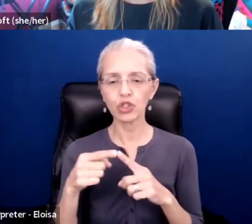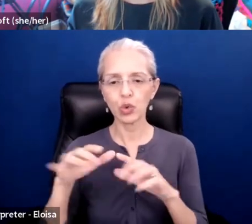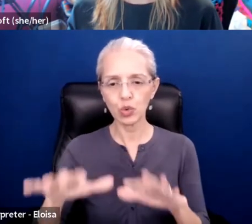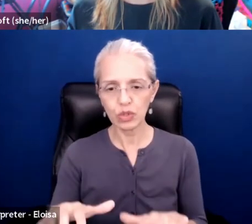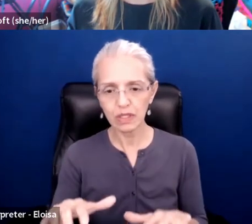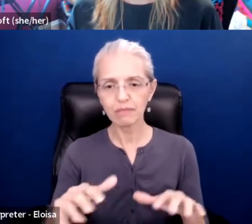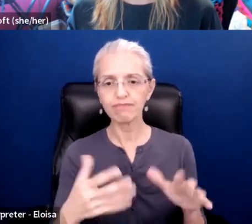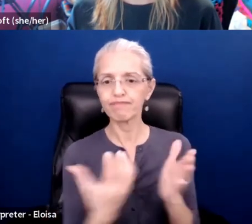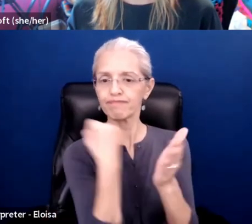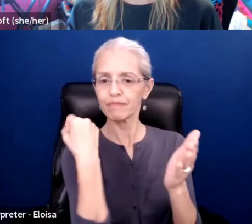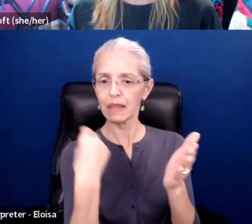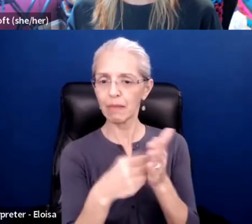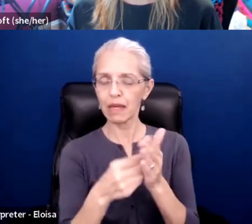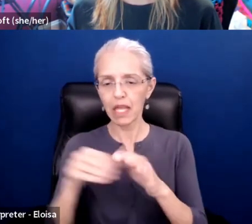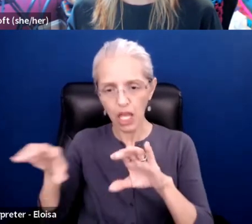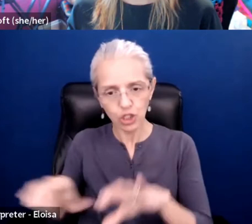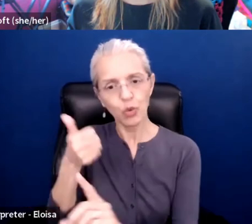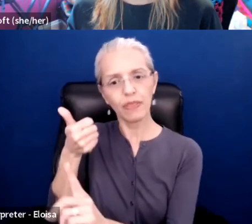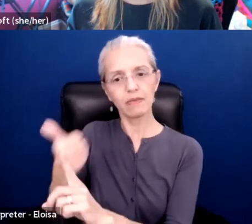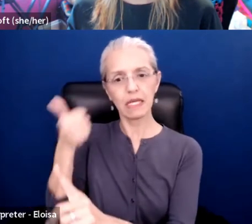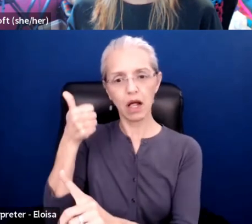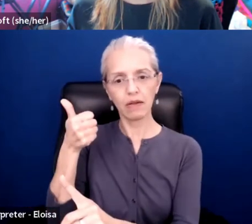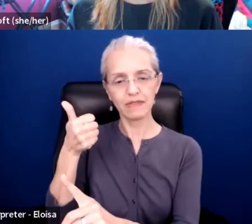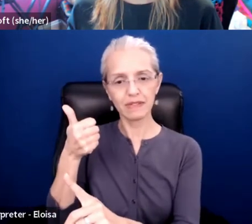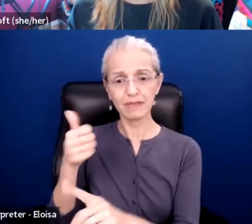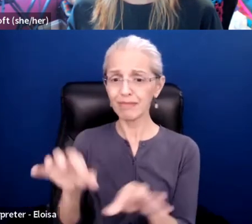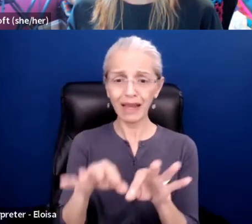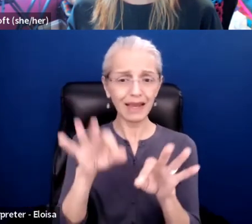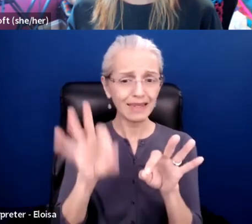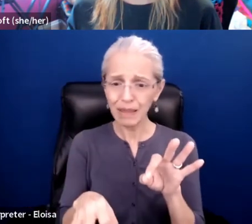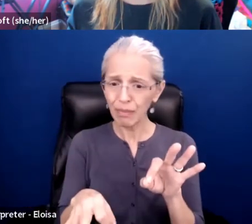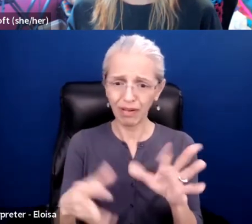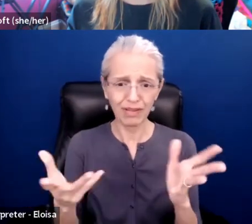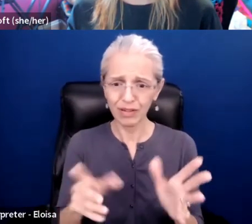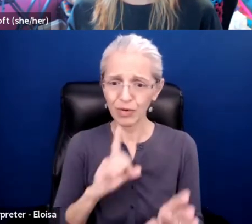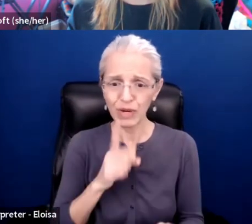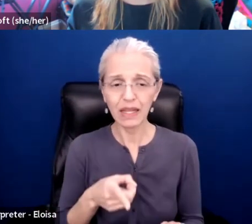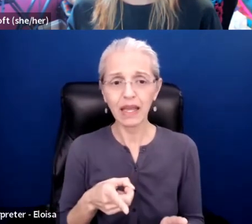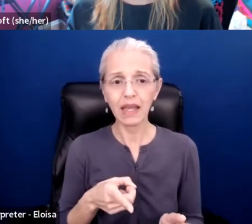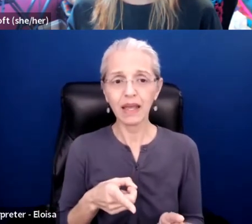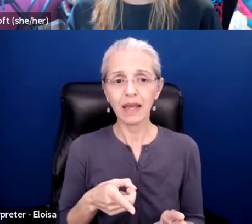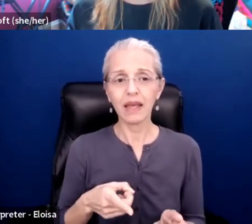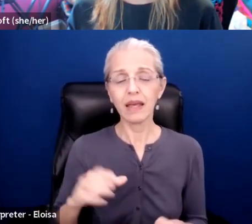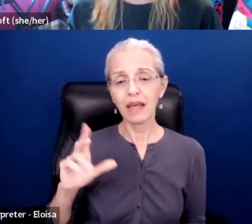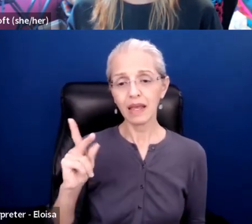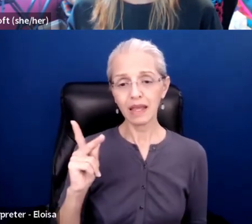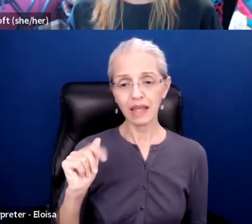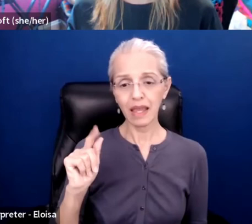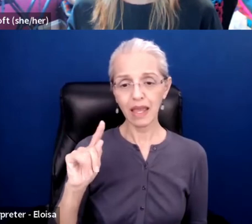money and do it themselves, right? For very simplistic terms, the Katie Beckett waiver was